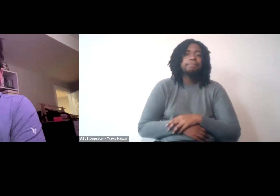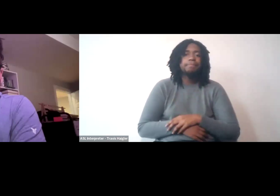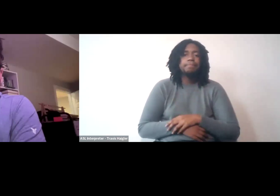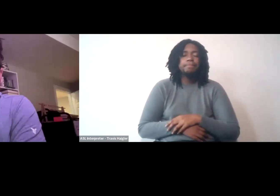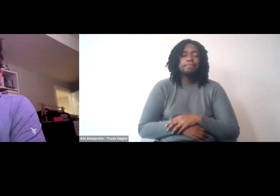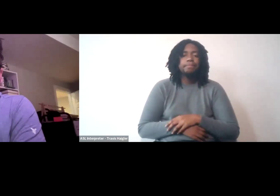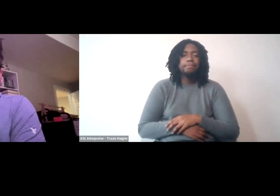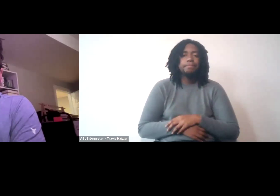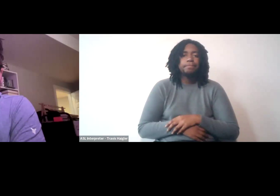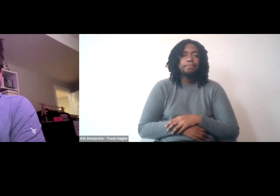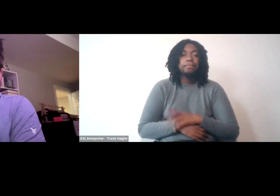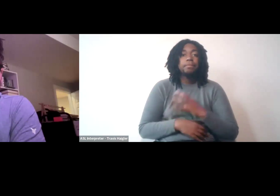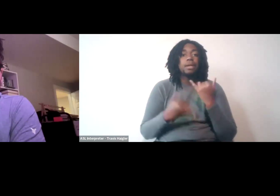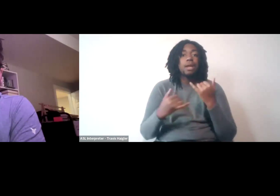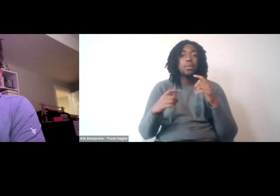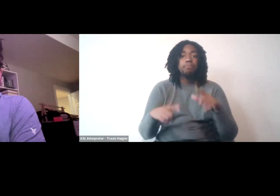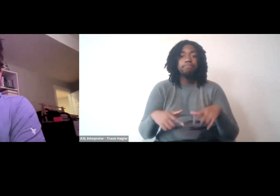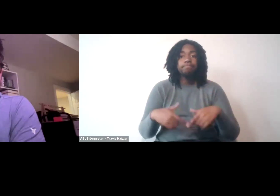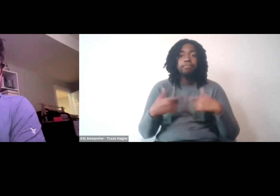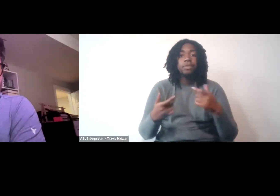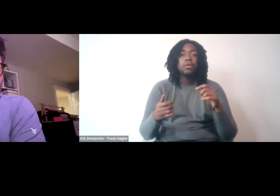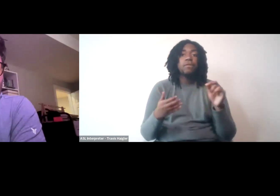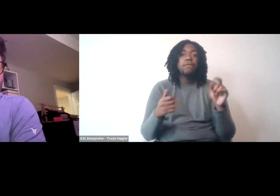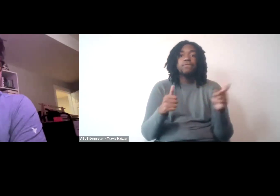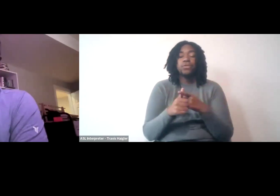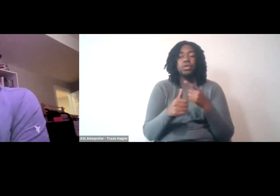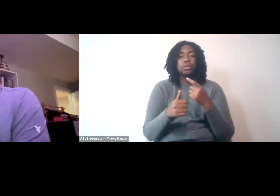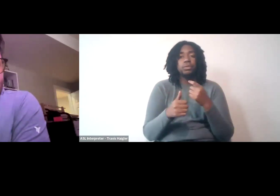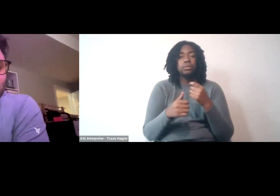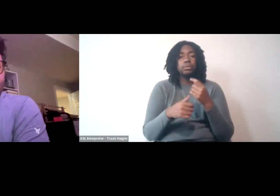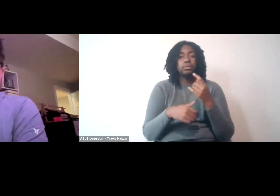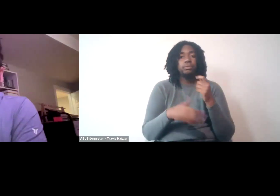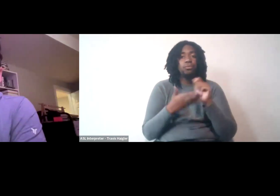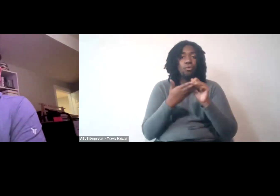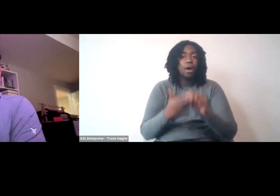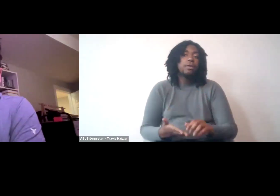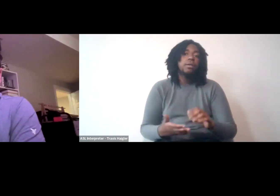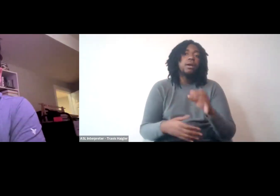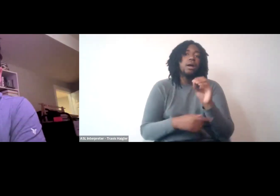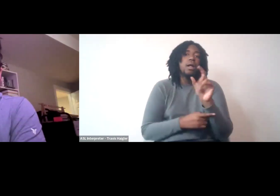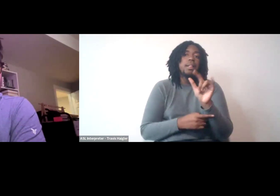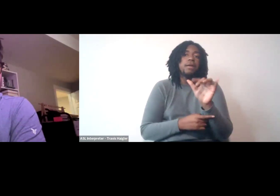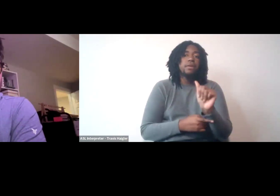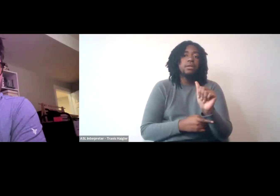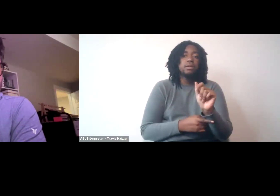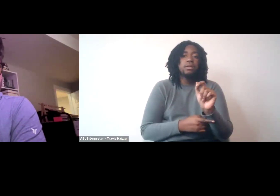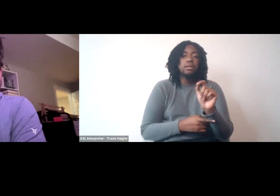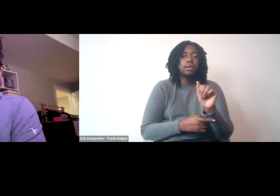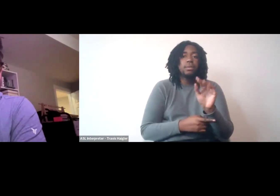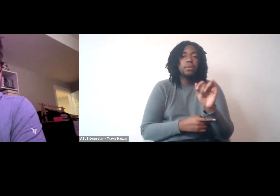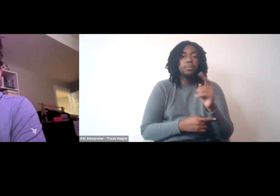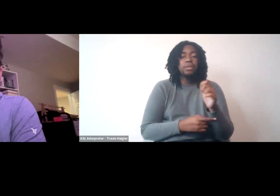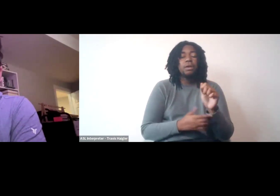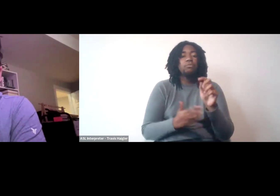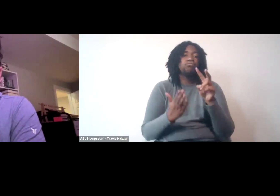I will invite our first author guest, Olivia Abtahi, to join, and while that's happening, I will read a